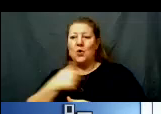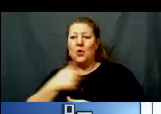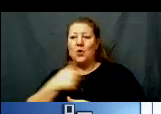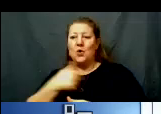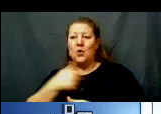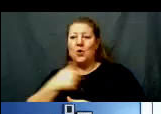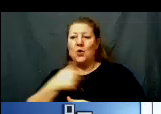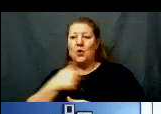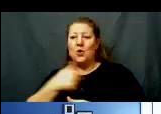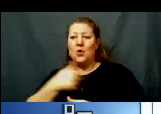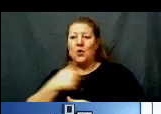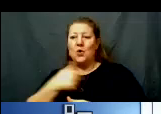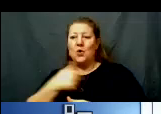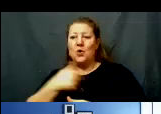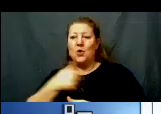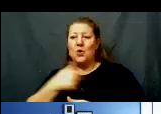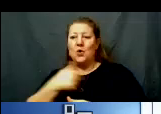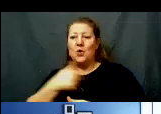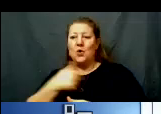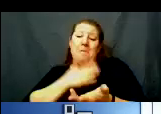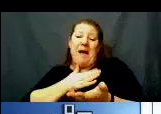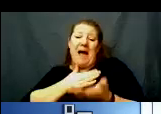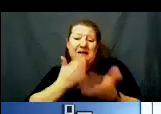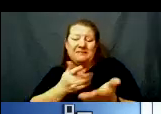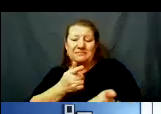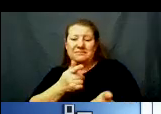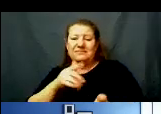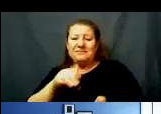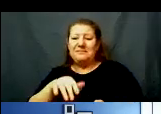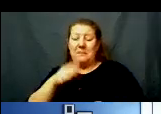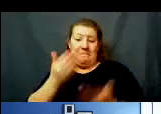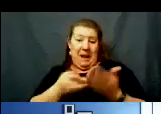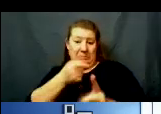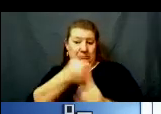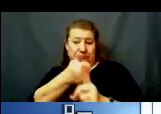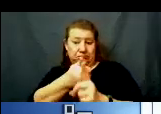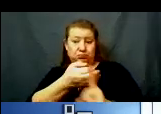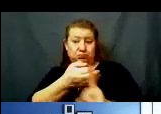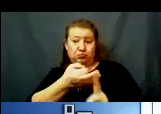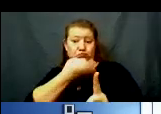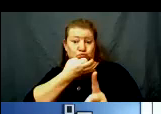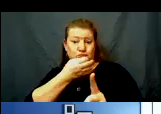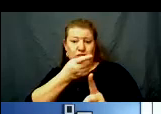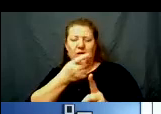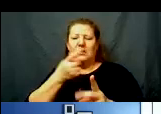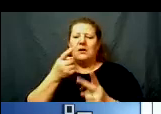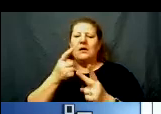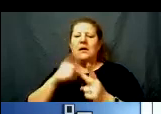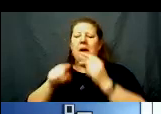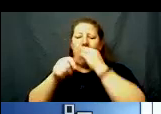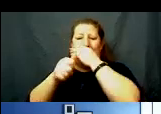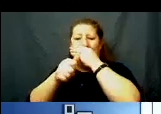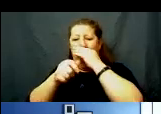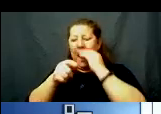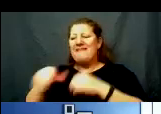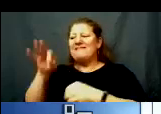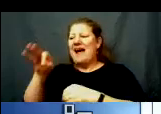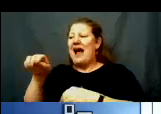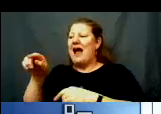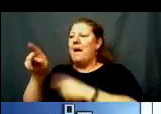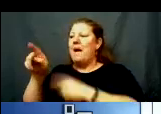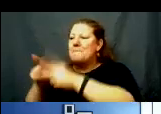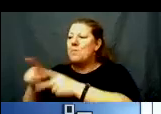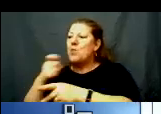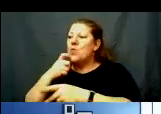that's what I would say. Find people, and maybe you're one of those persons, find people who are themselves hubs in these networks,